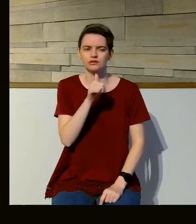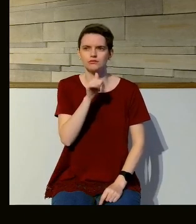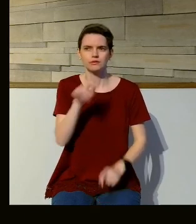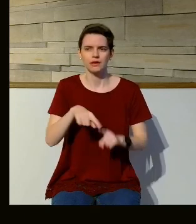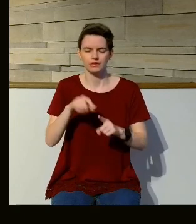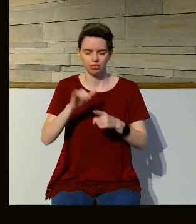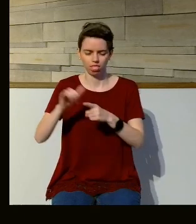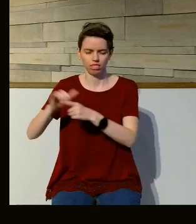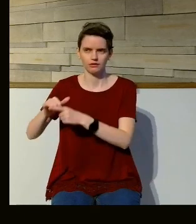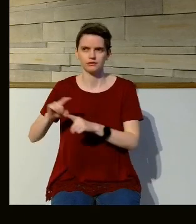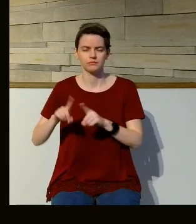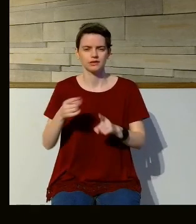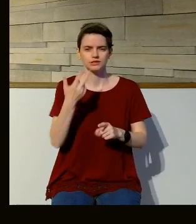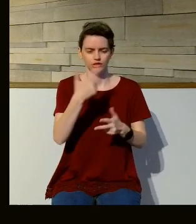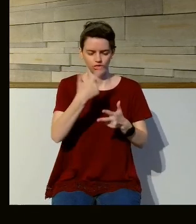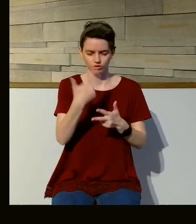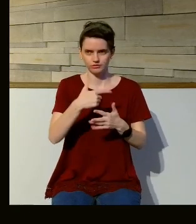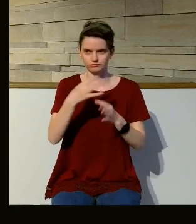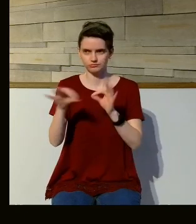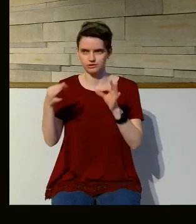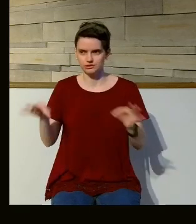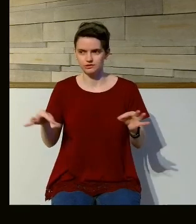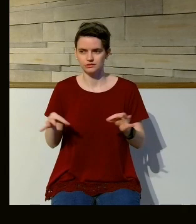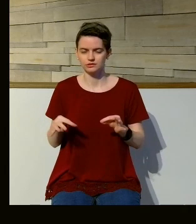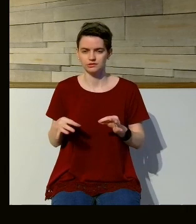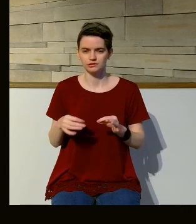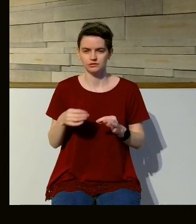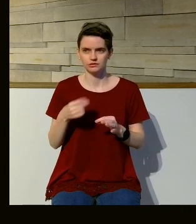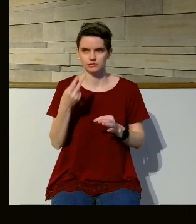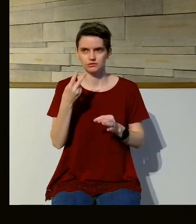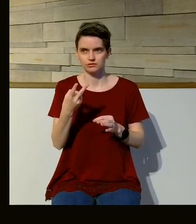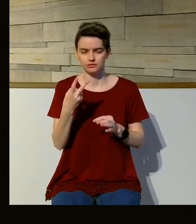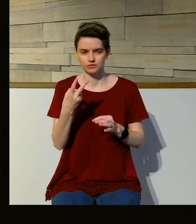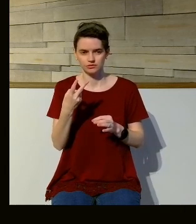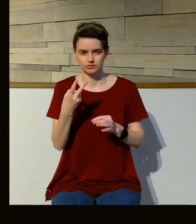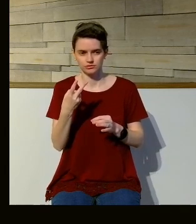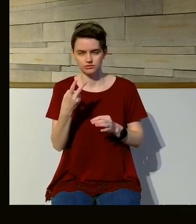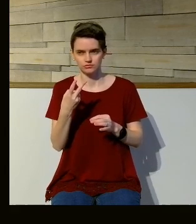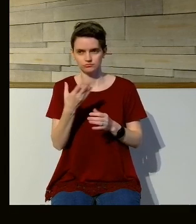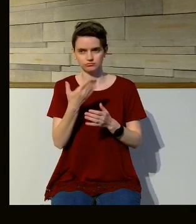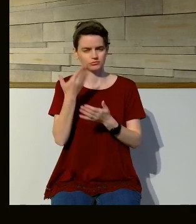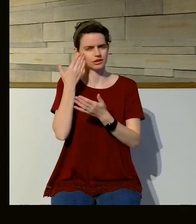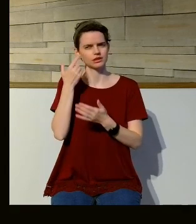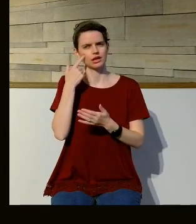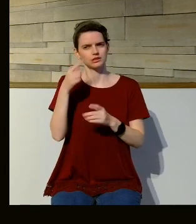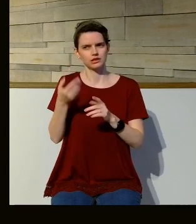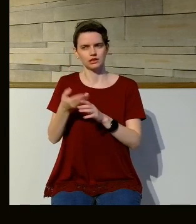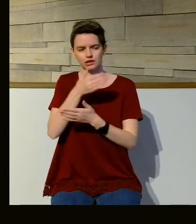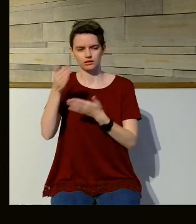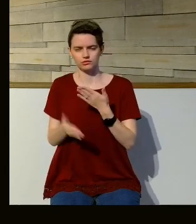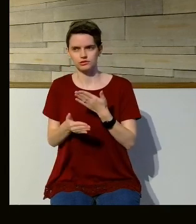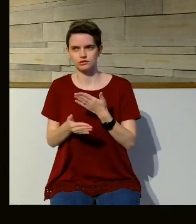name. But it's three sentences, in philosophy, it's a syllogism, two premises and a conclusion. Easy to